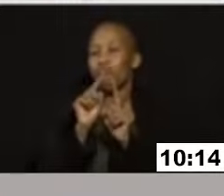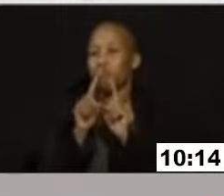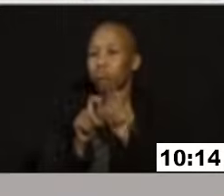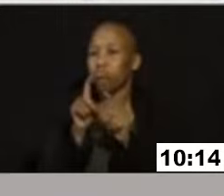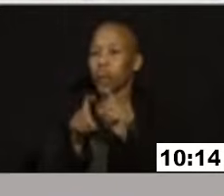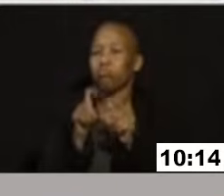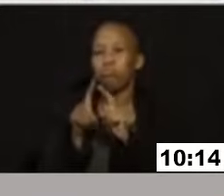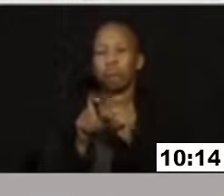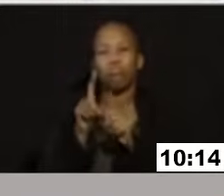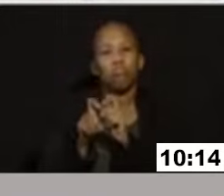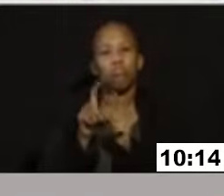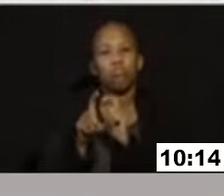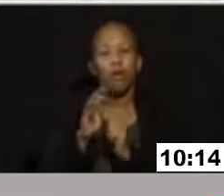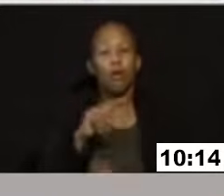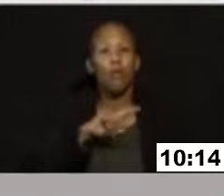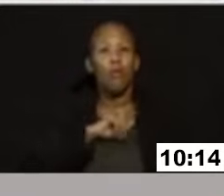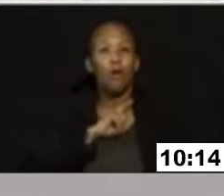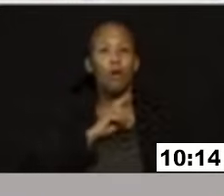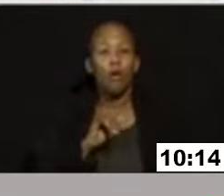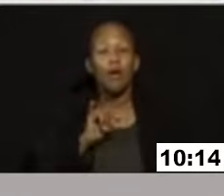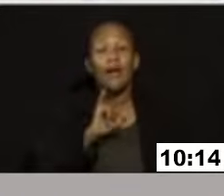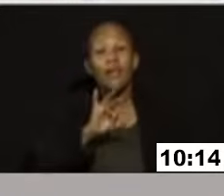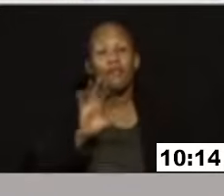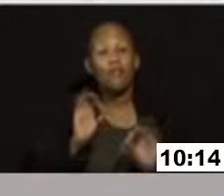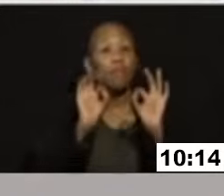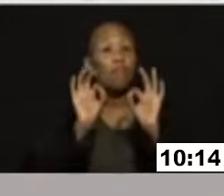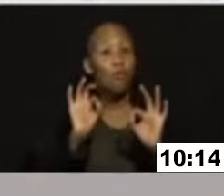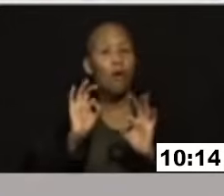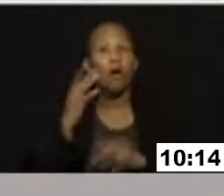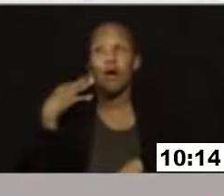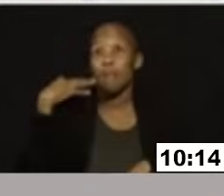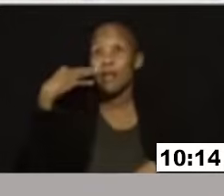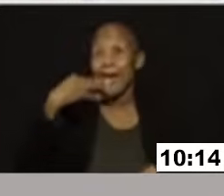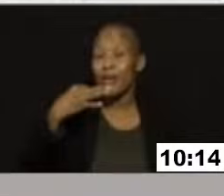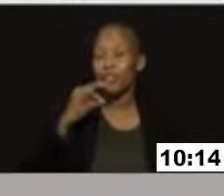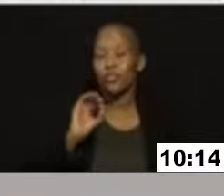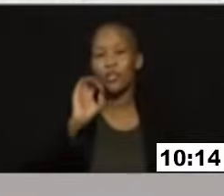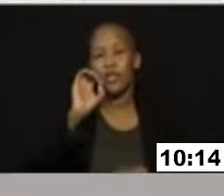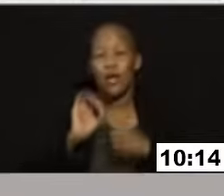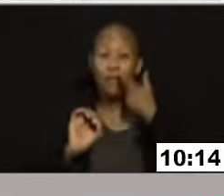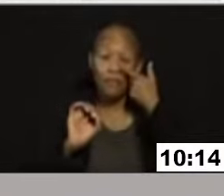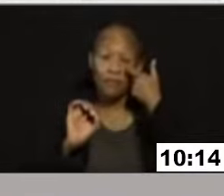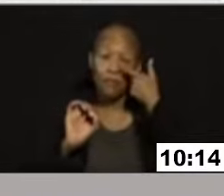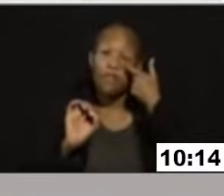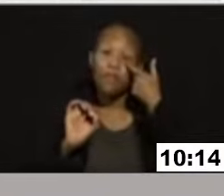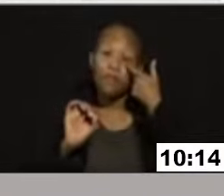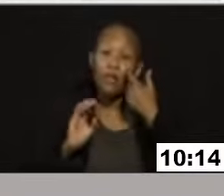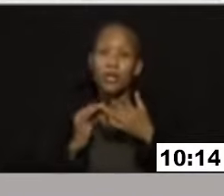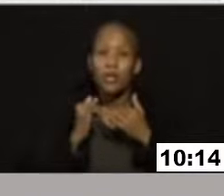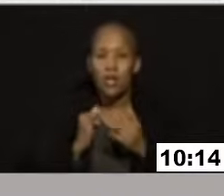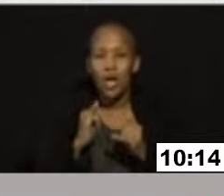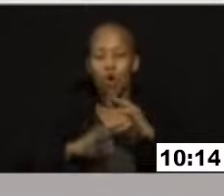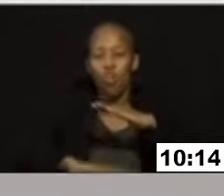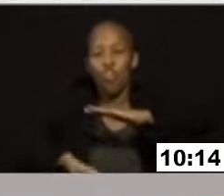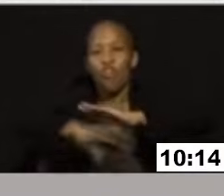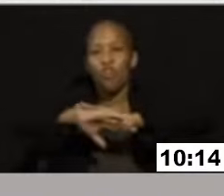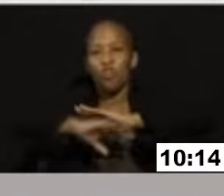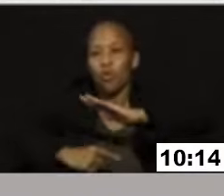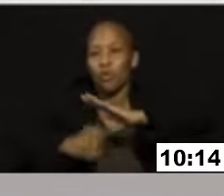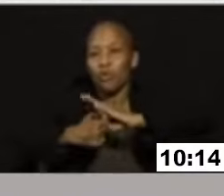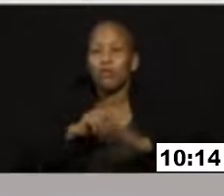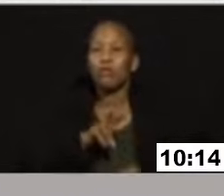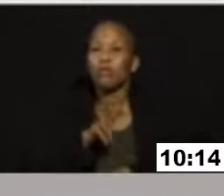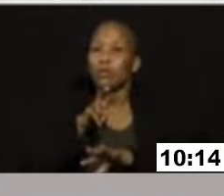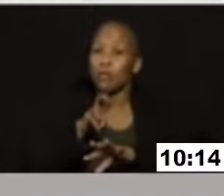remedies allowed if there's a proper application, and obviously we submit there isn't a proper application. The threshold requirements are not